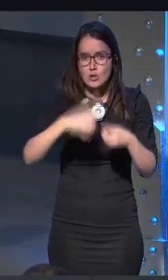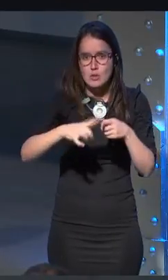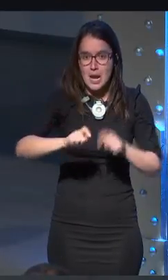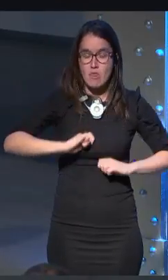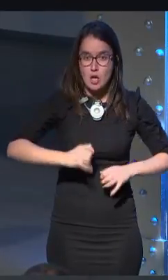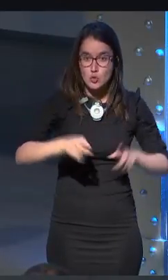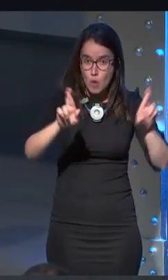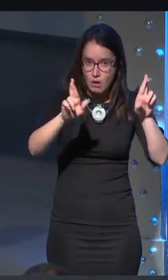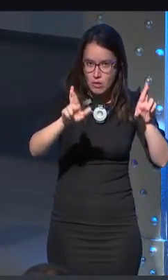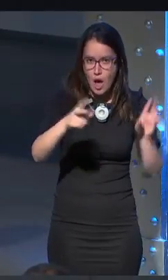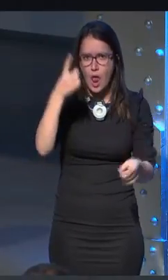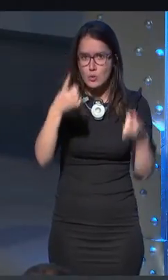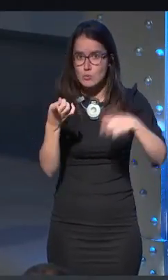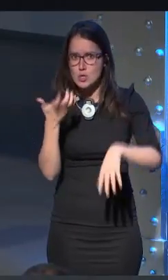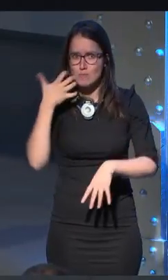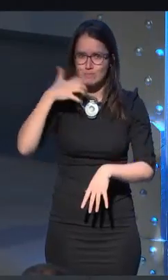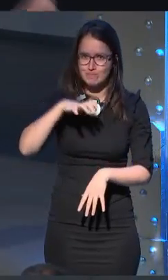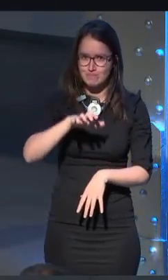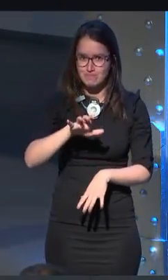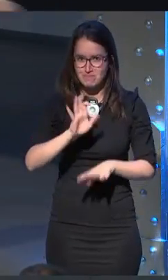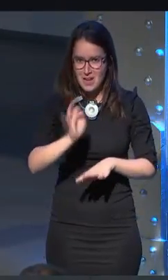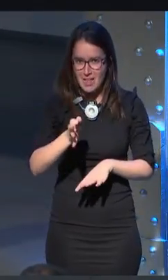do things to wish yourself luck?